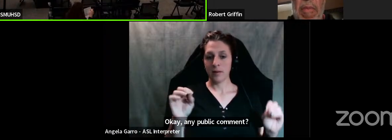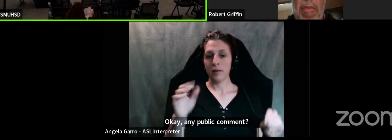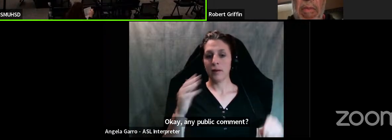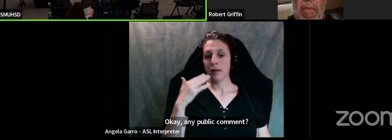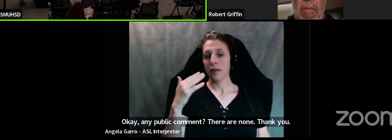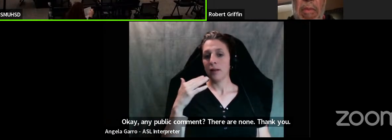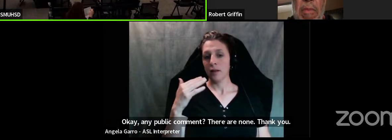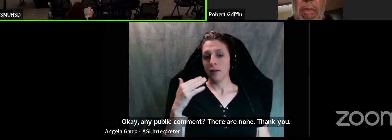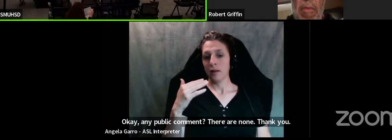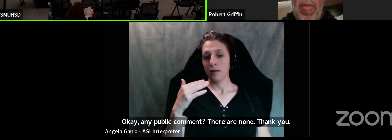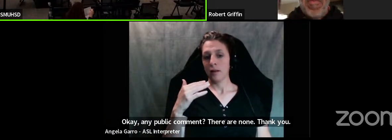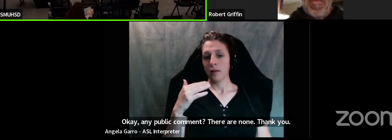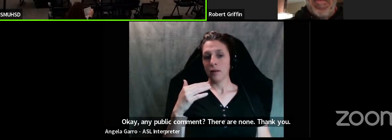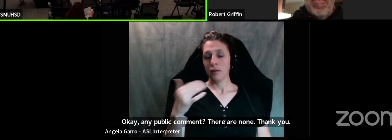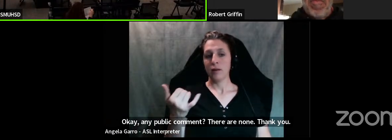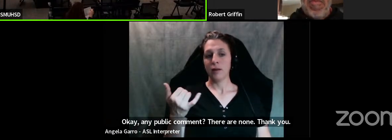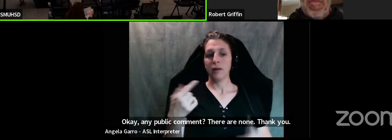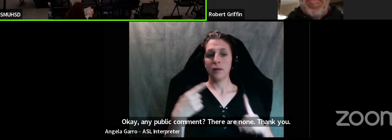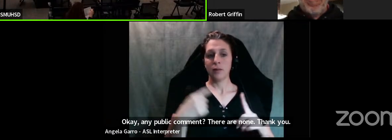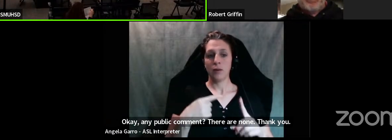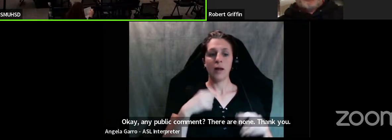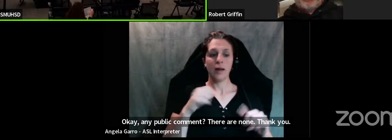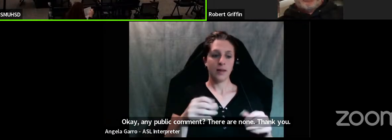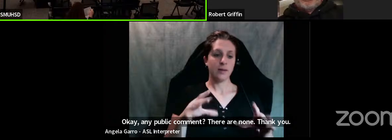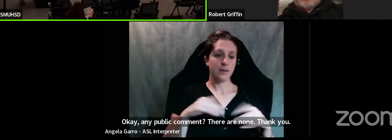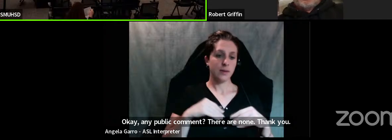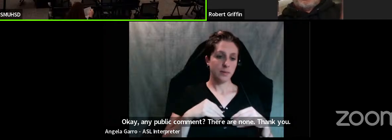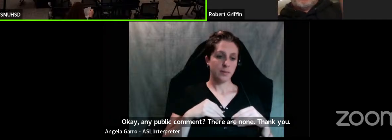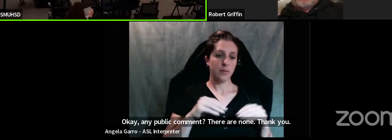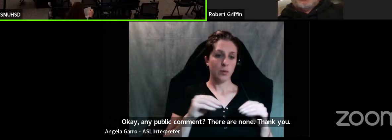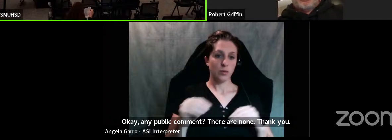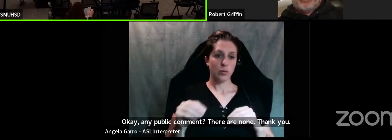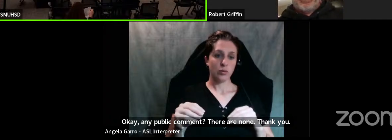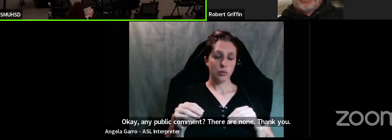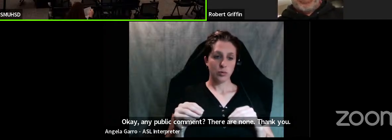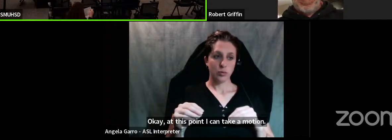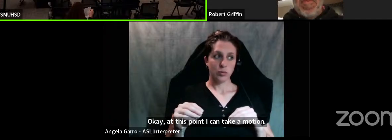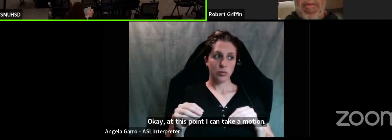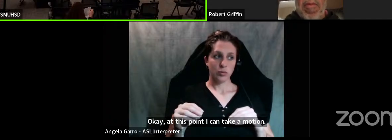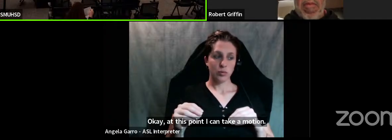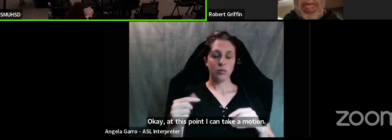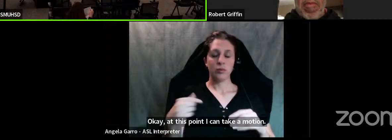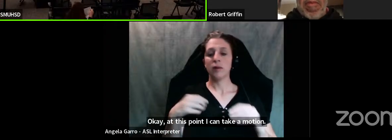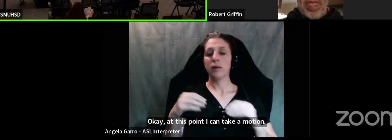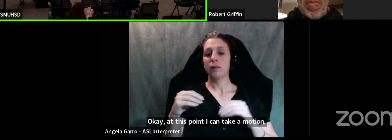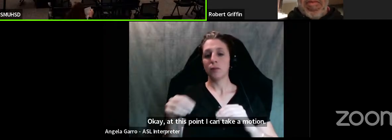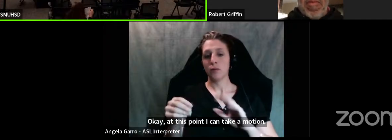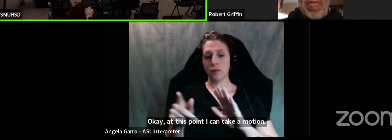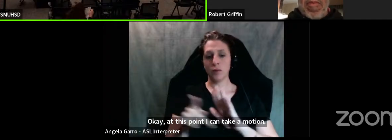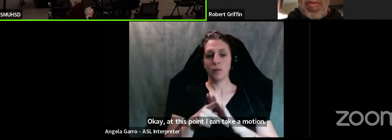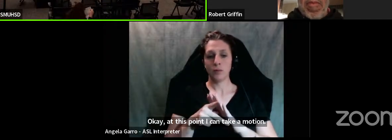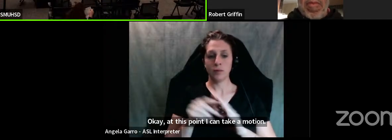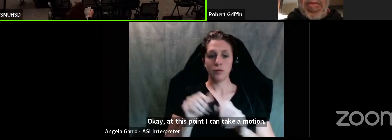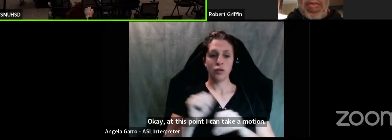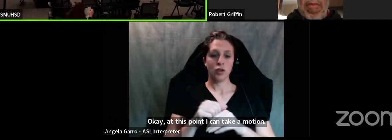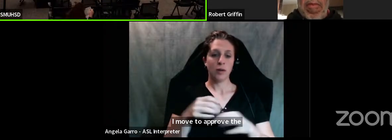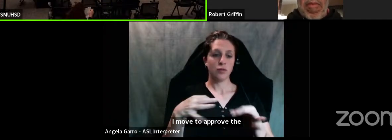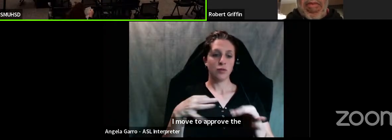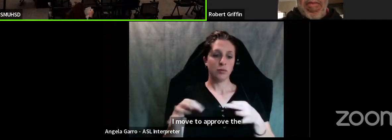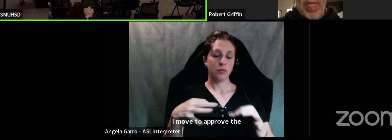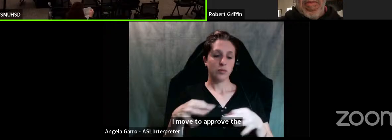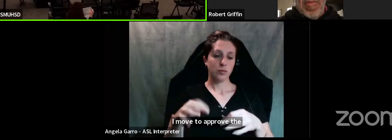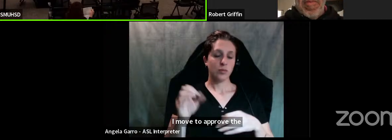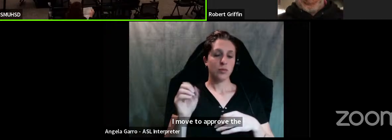Okay, at this point, I can take a motion. I move to approve the job description.